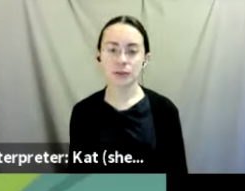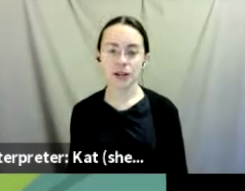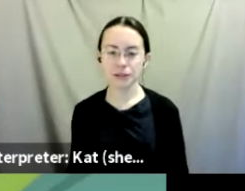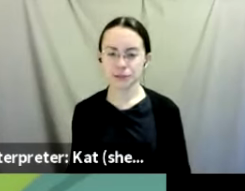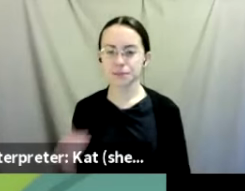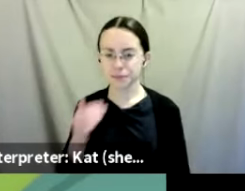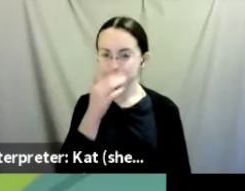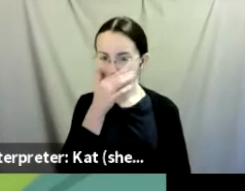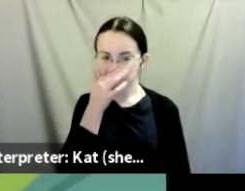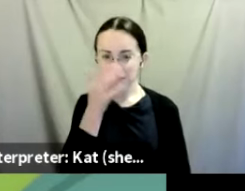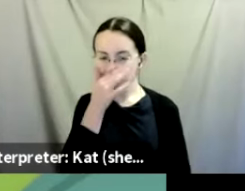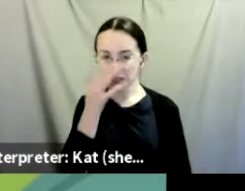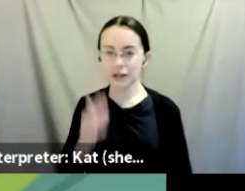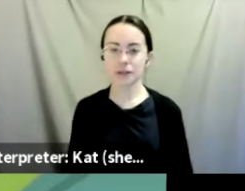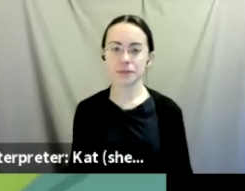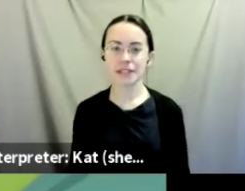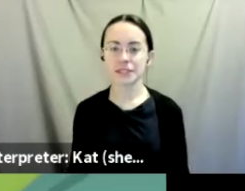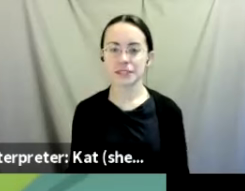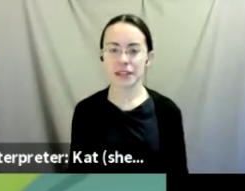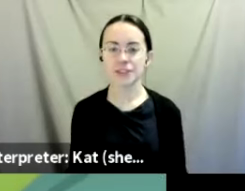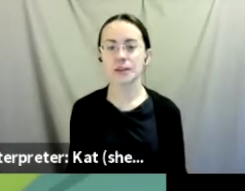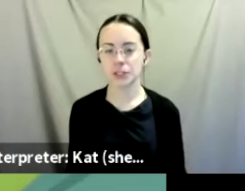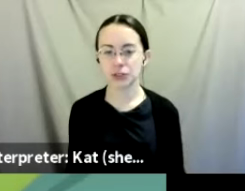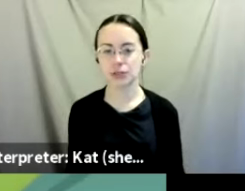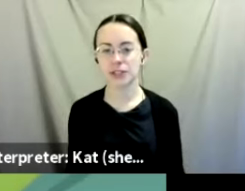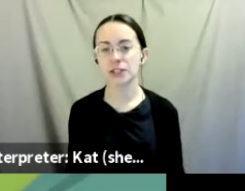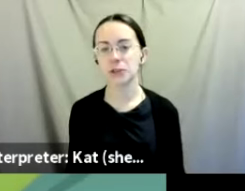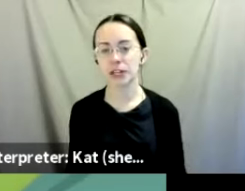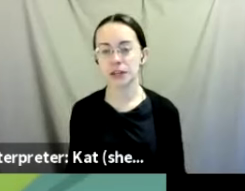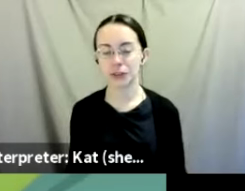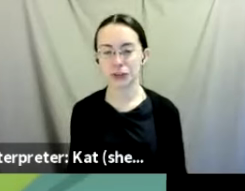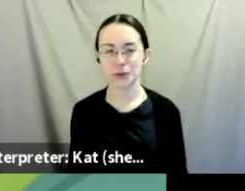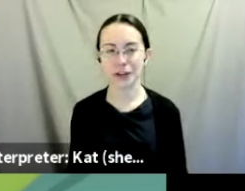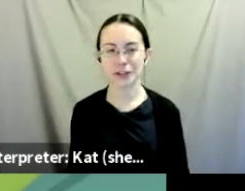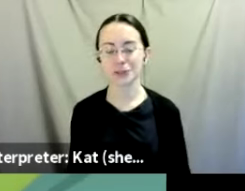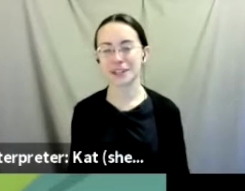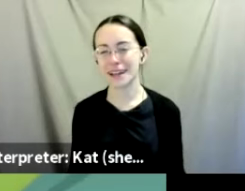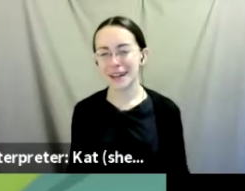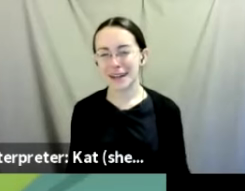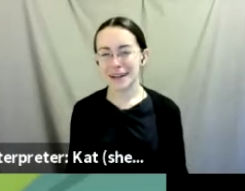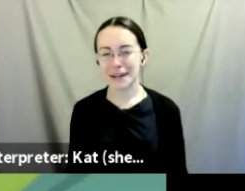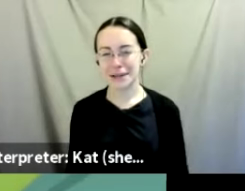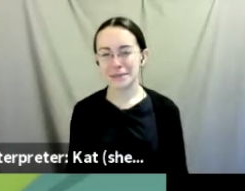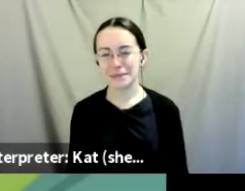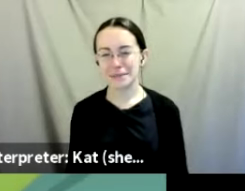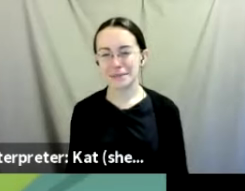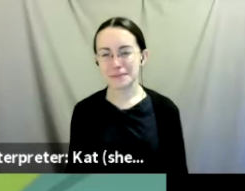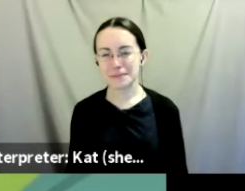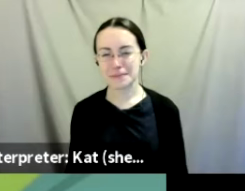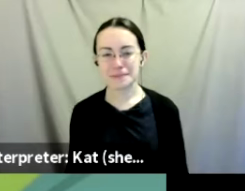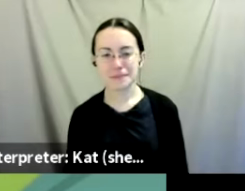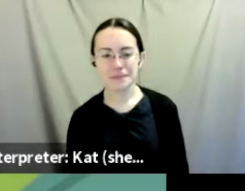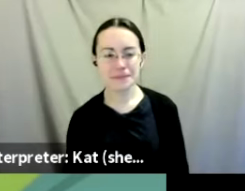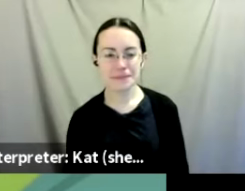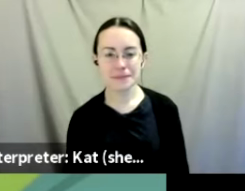once in a while, I did have some issues in communicating with other providers, but um,